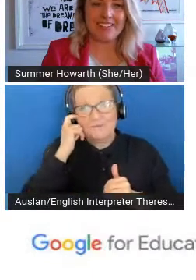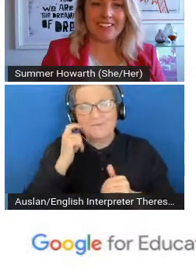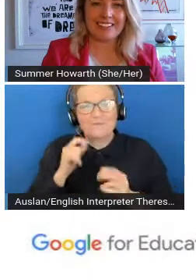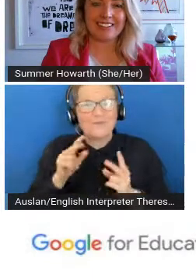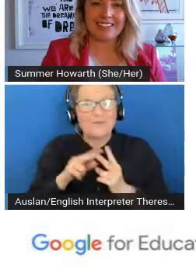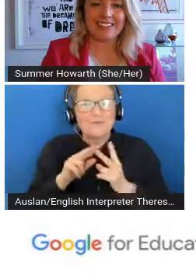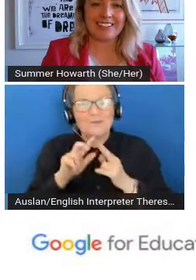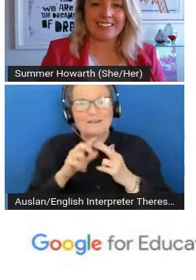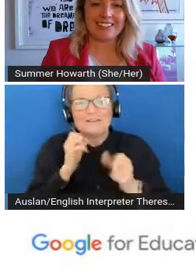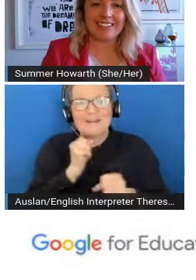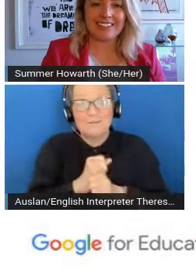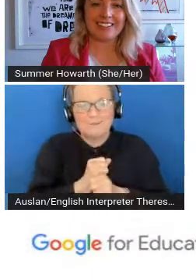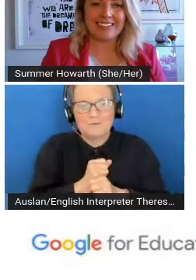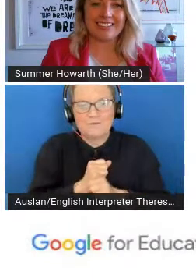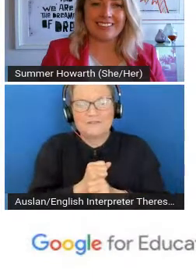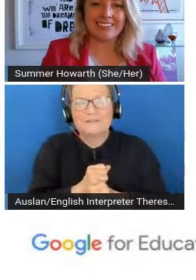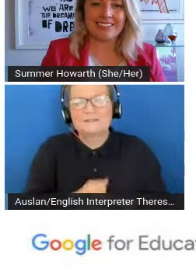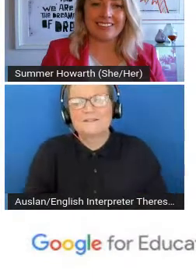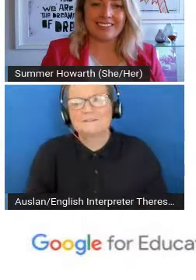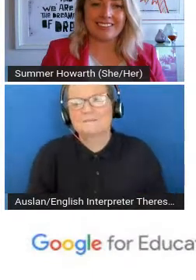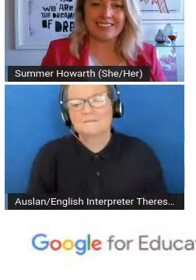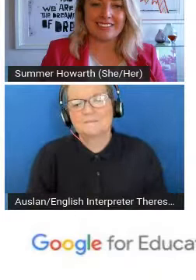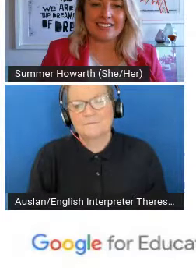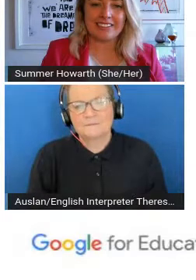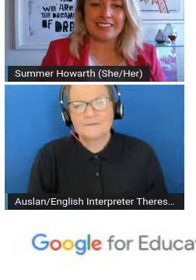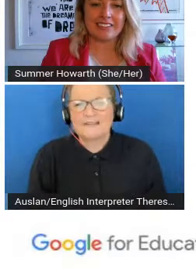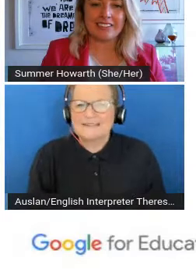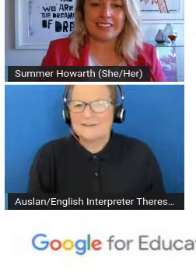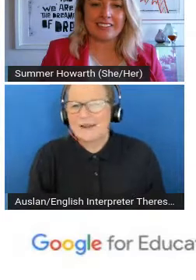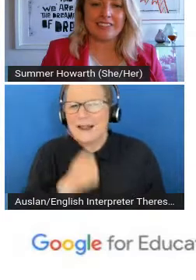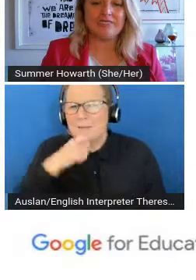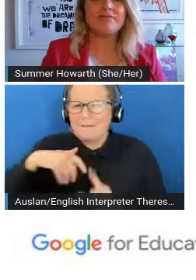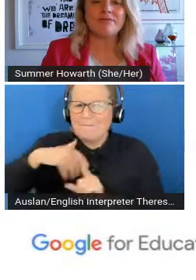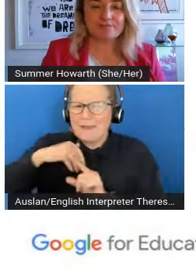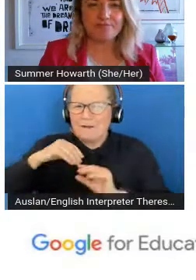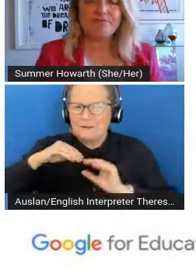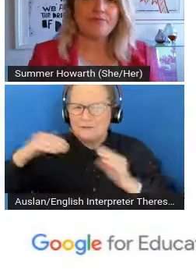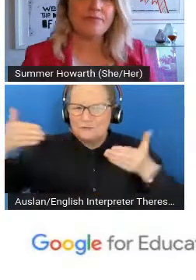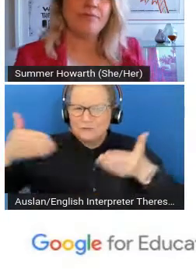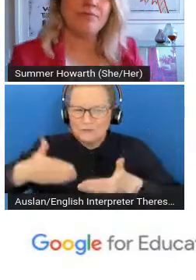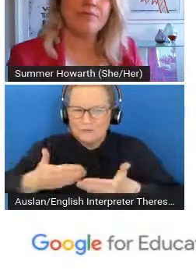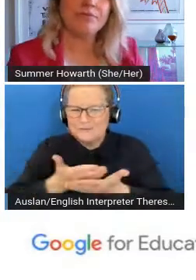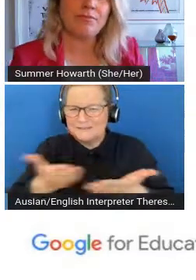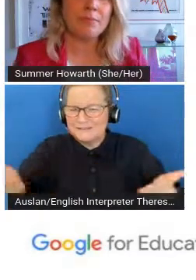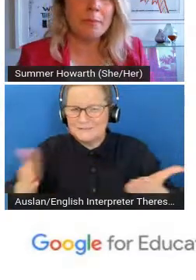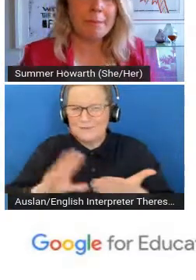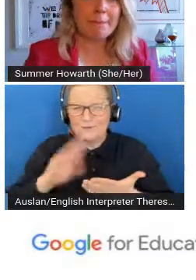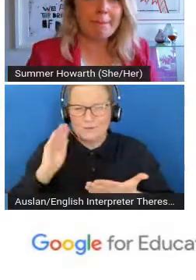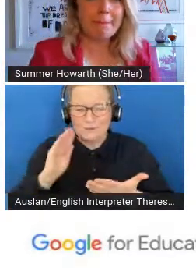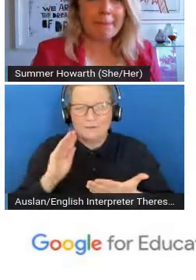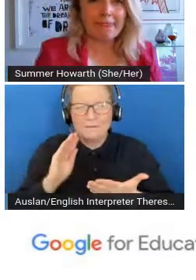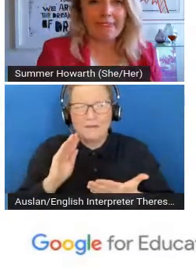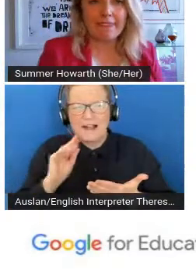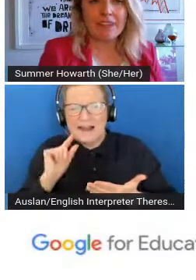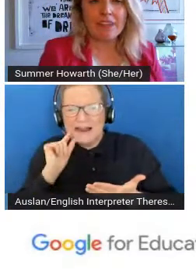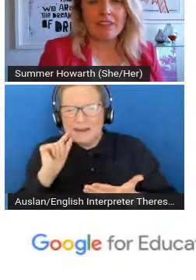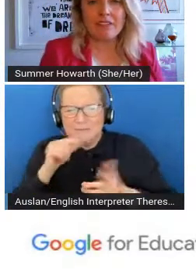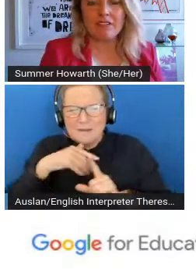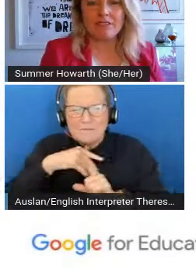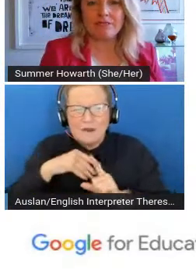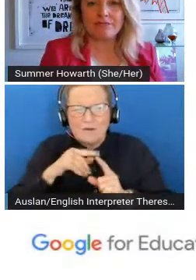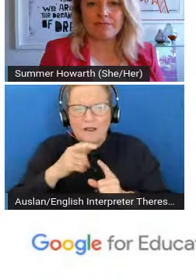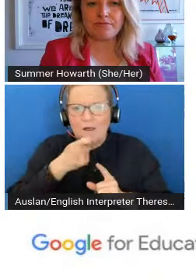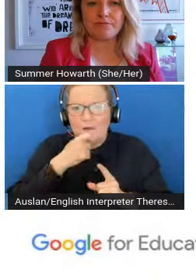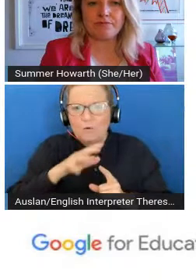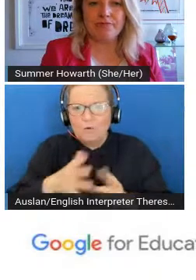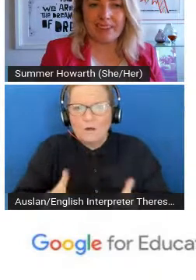here. Obviously, it would take you a little bit of background to introduce those to your students. But I think with just a little bit of background, kids could run with